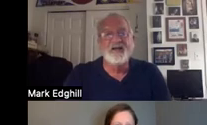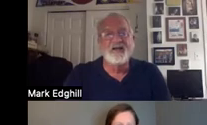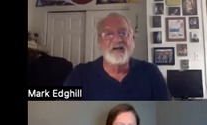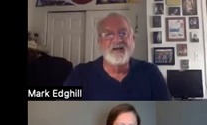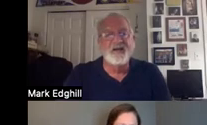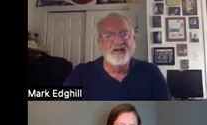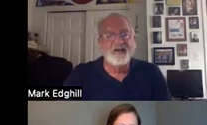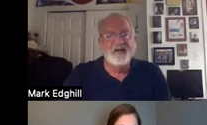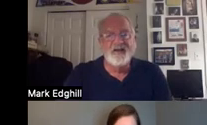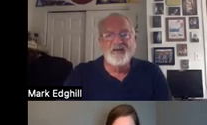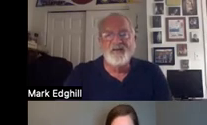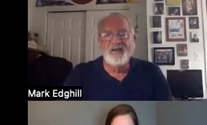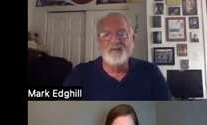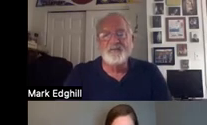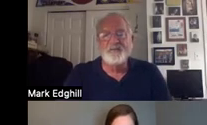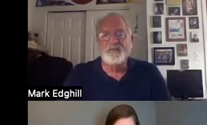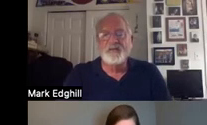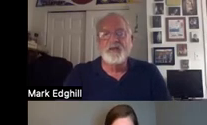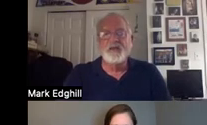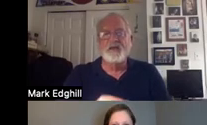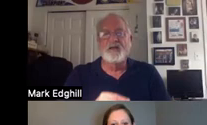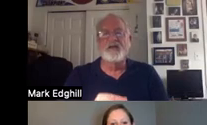to the next one. Okay.